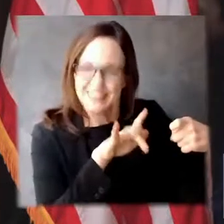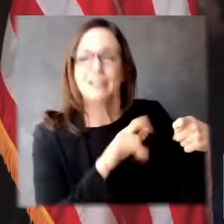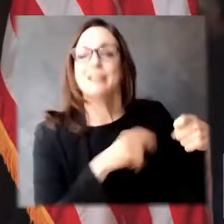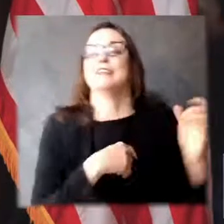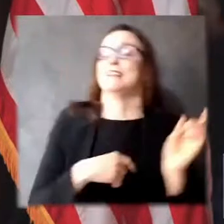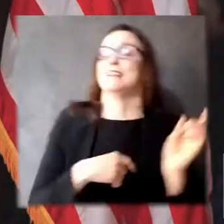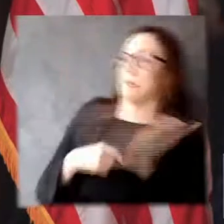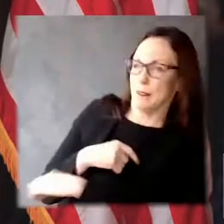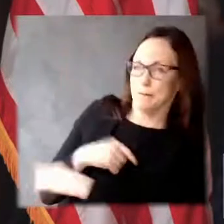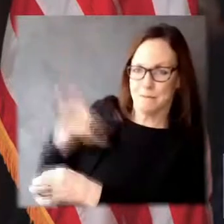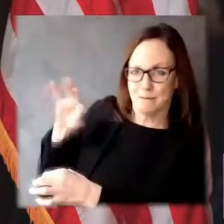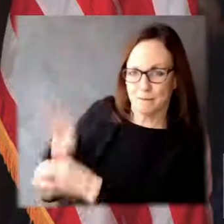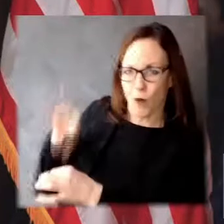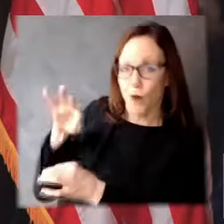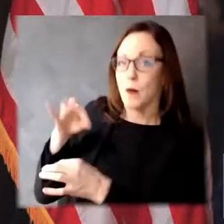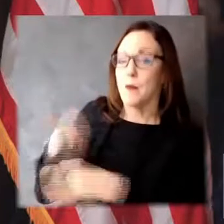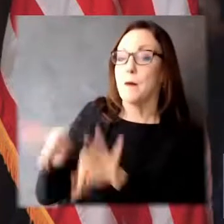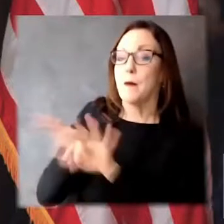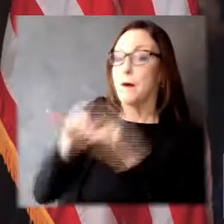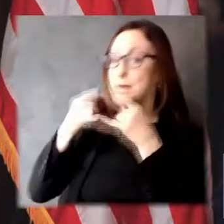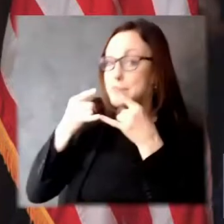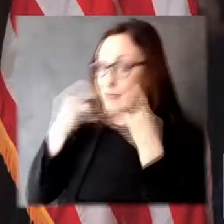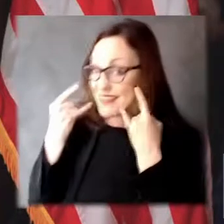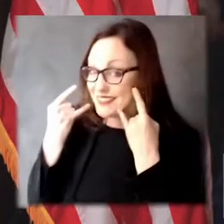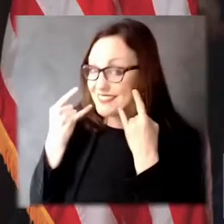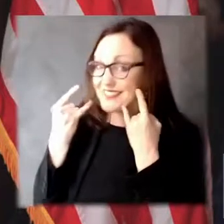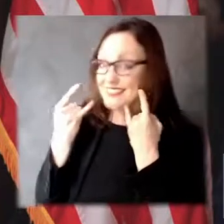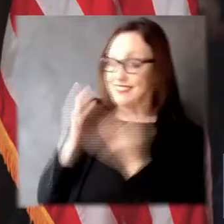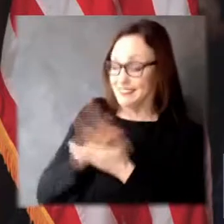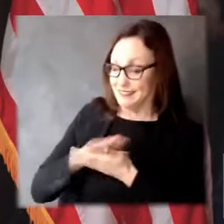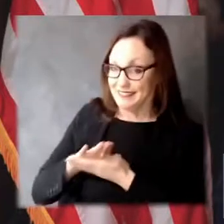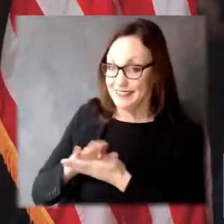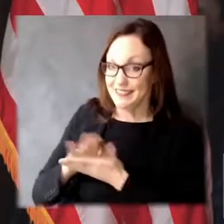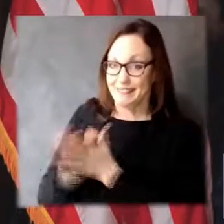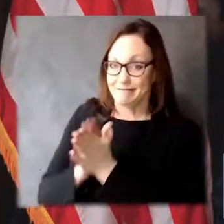need to register. Find your polling location by going to